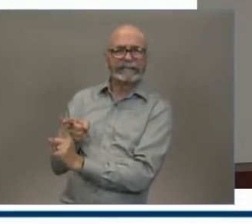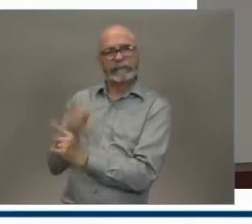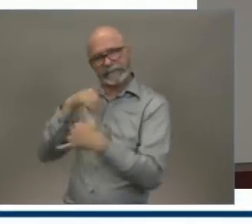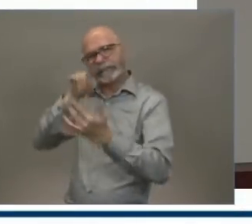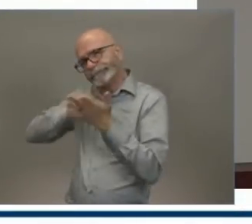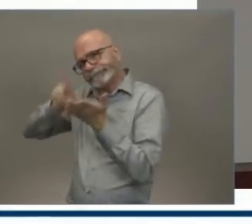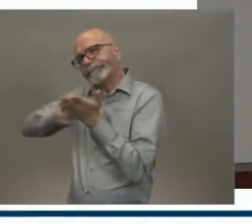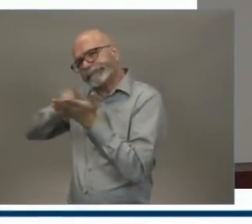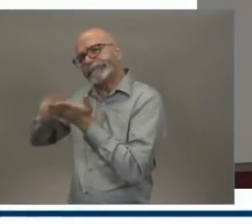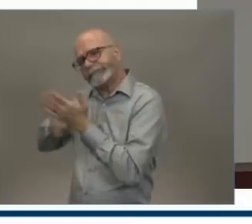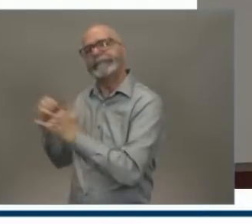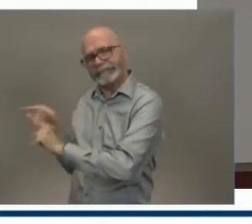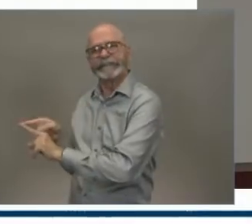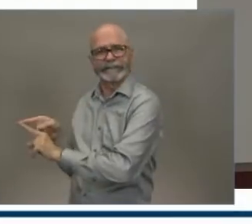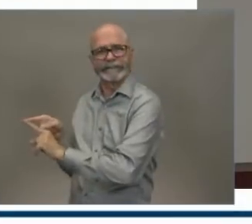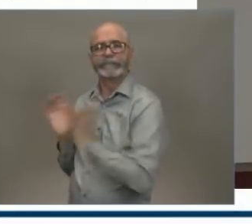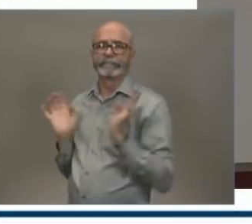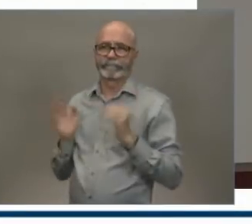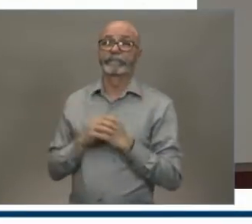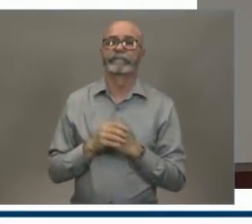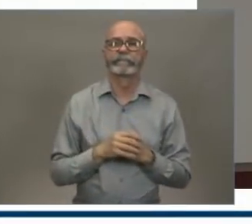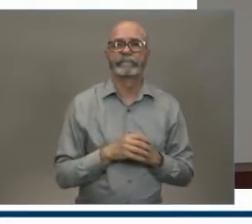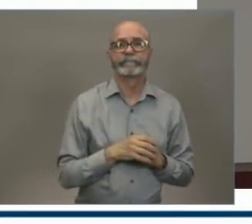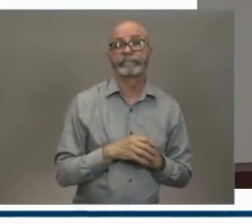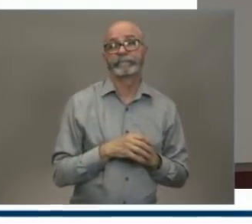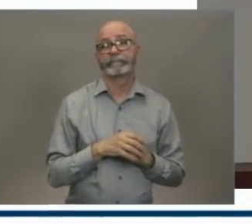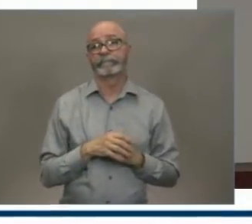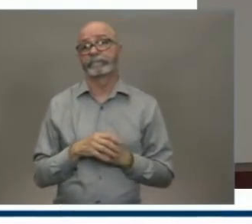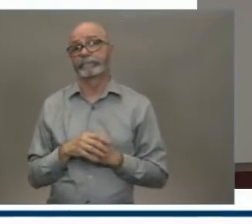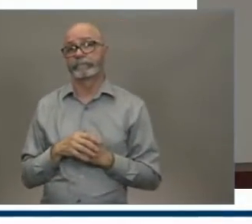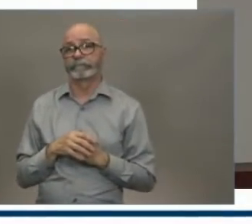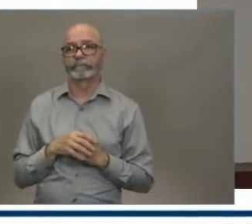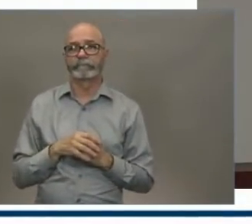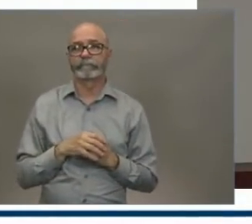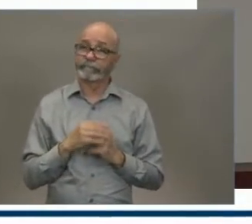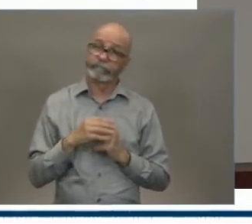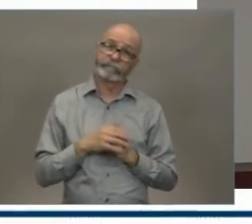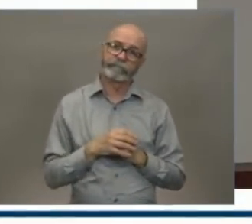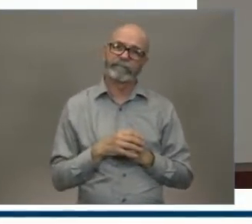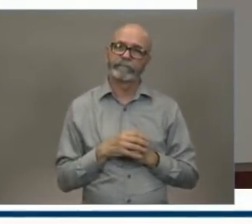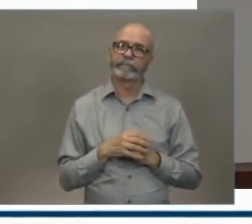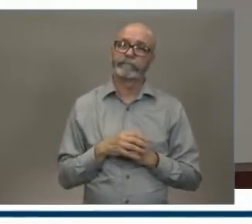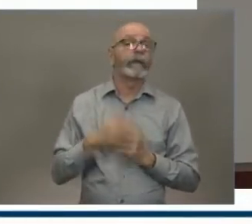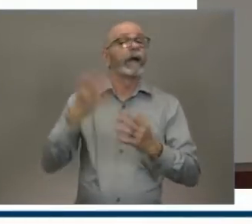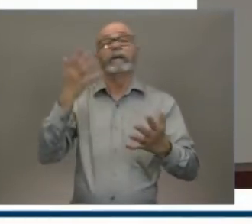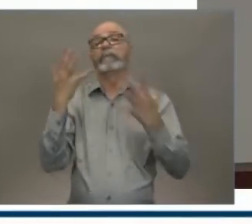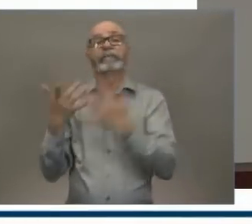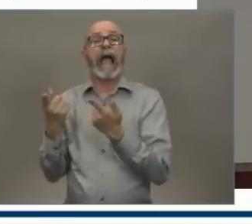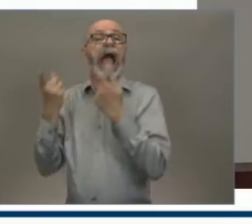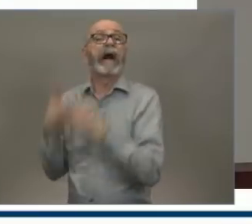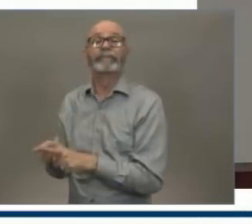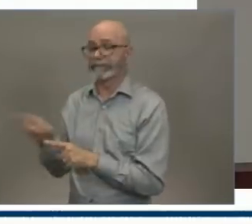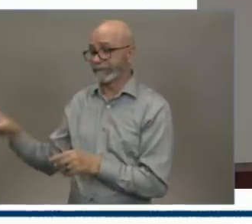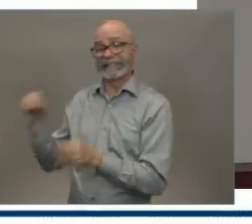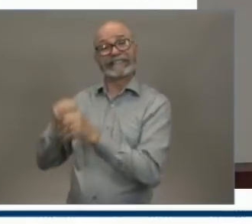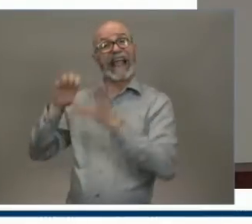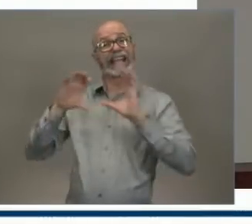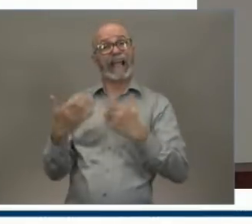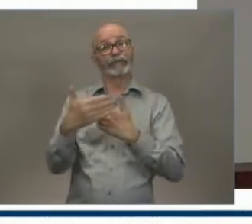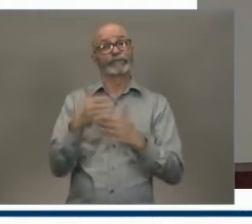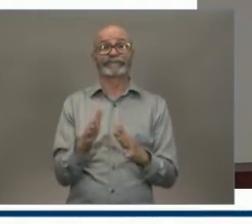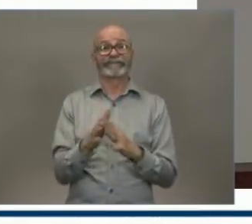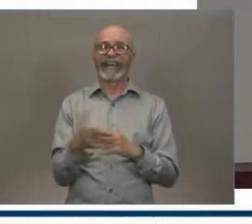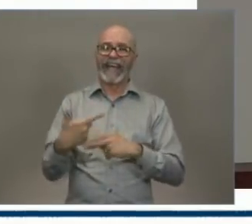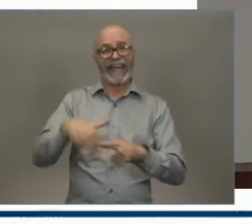And the fortunate thing is that we also have protocols. So even in the classes that this individual was in, there's a requirement